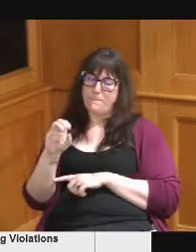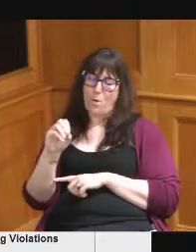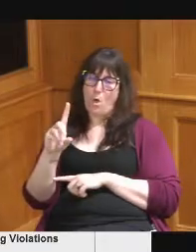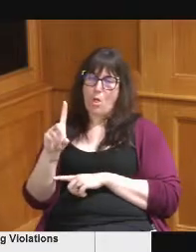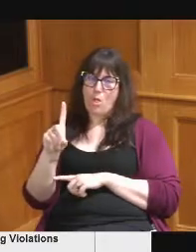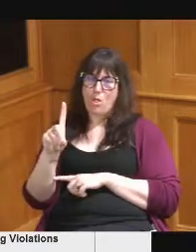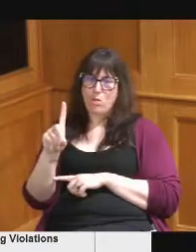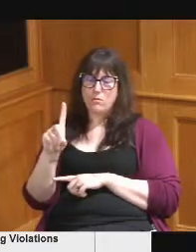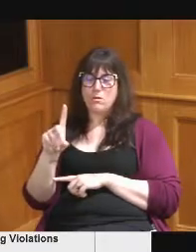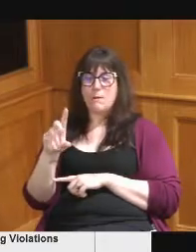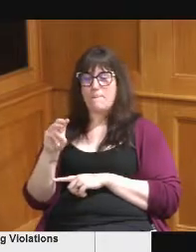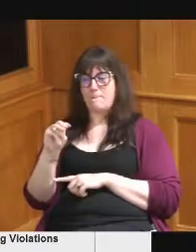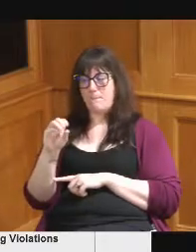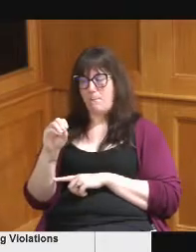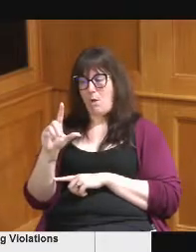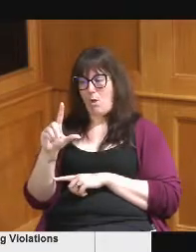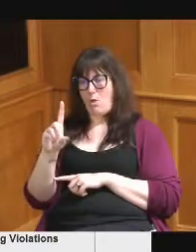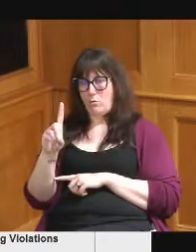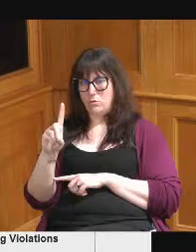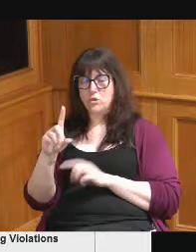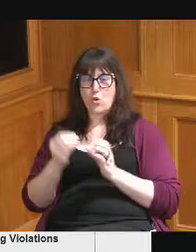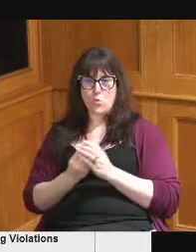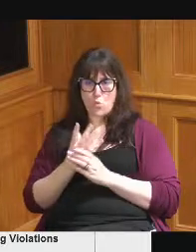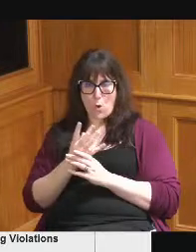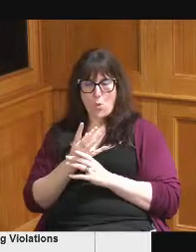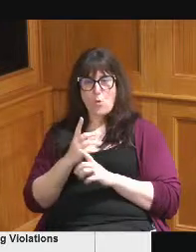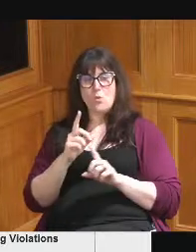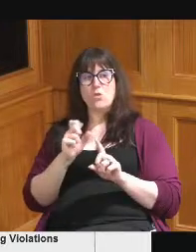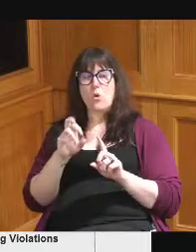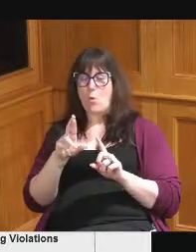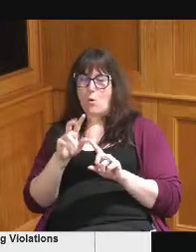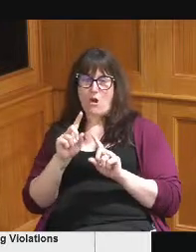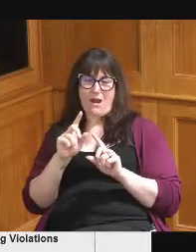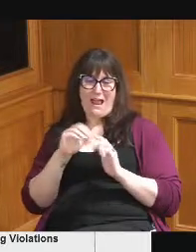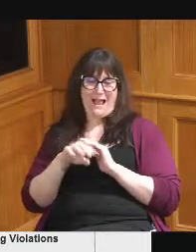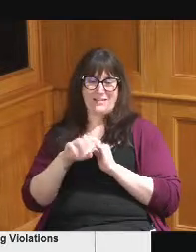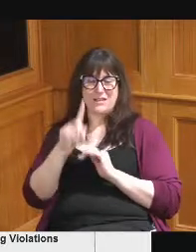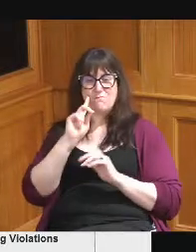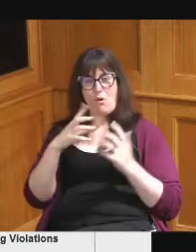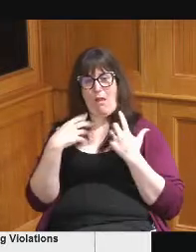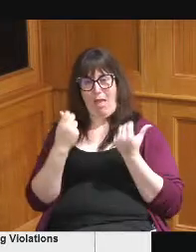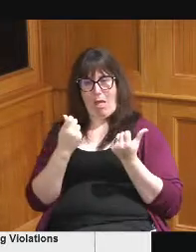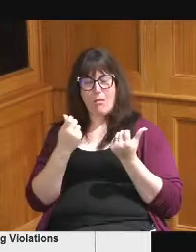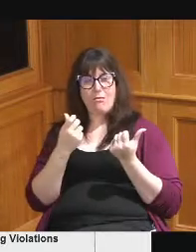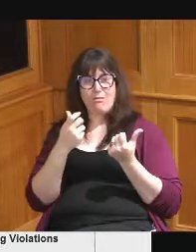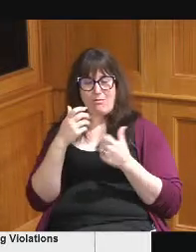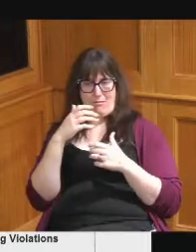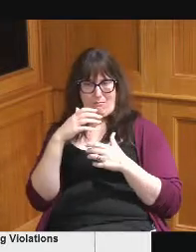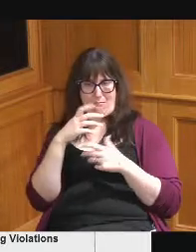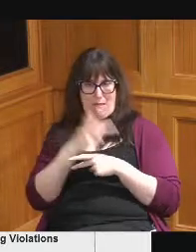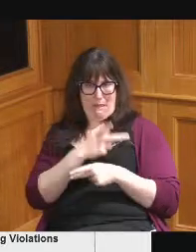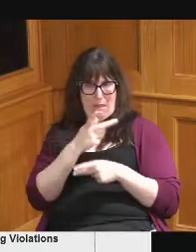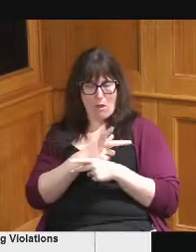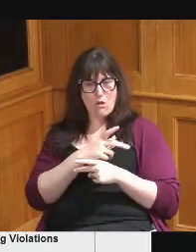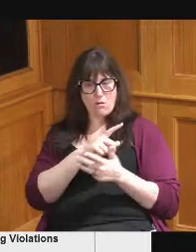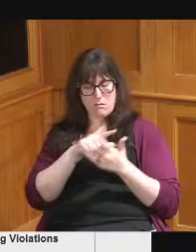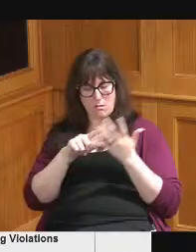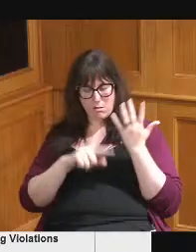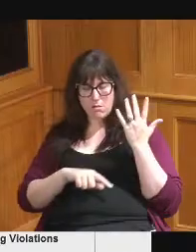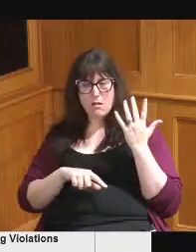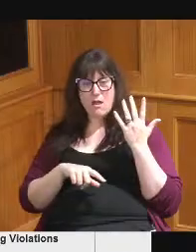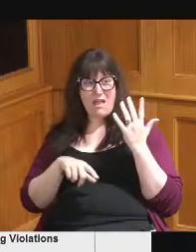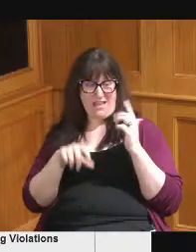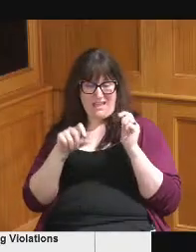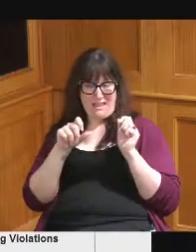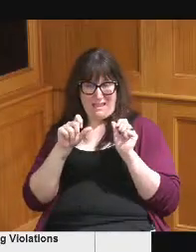demographic factors like the deprivation index of an area or the access to healthcare. And we think that could be all boiled